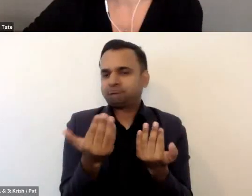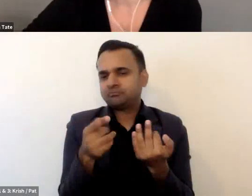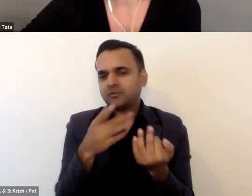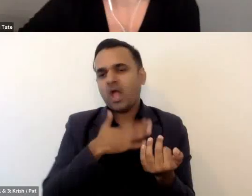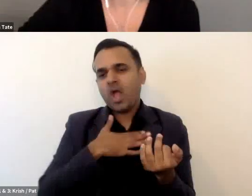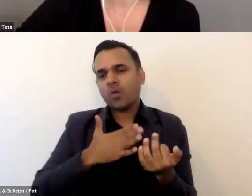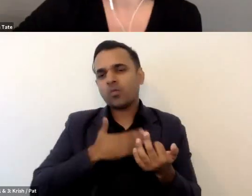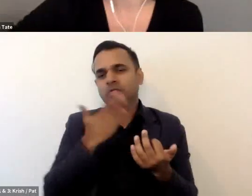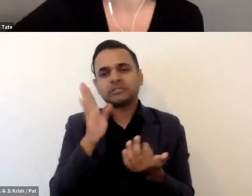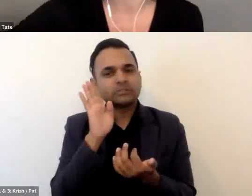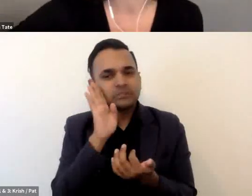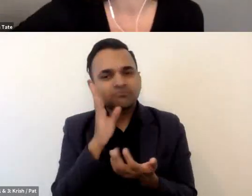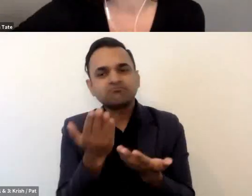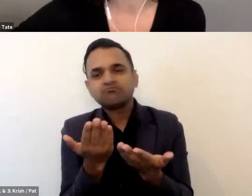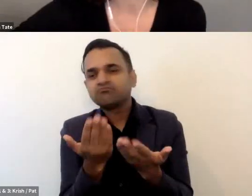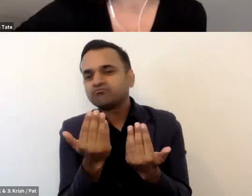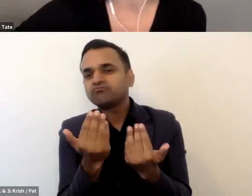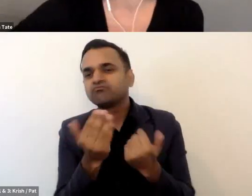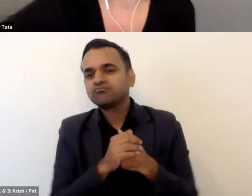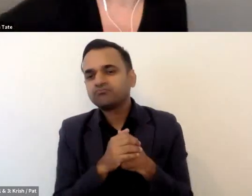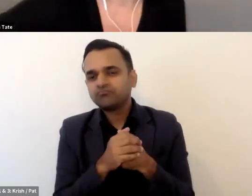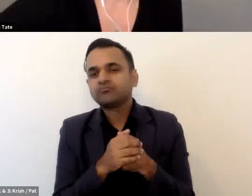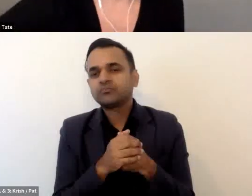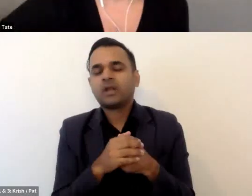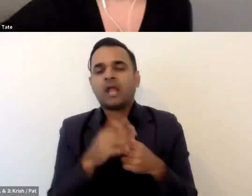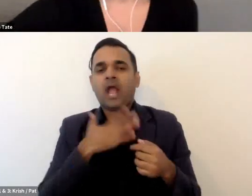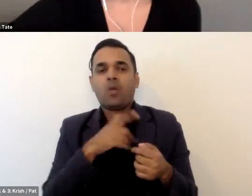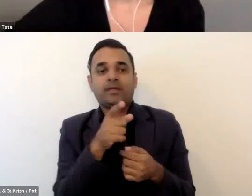first and then Harpreet also to share.